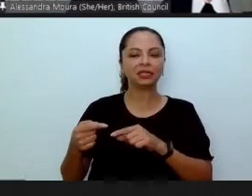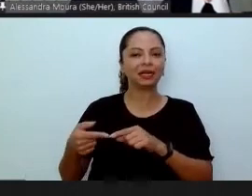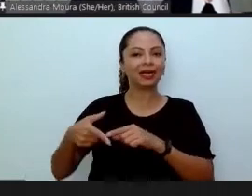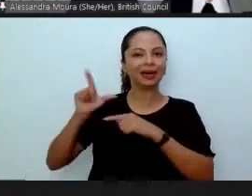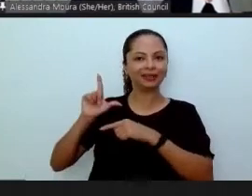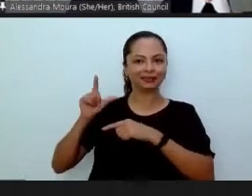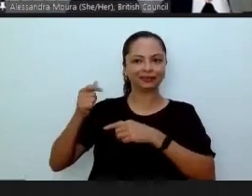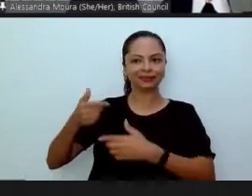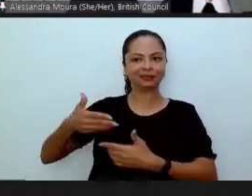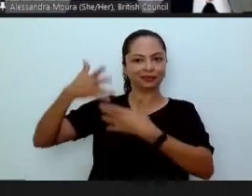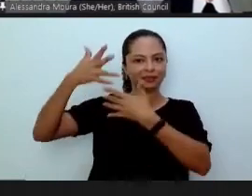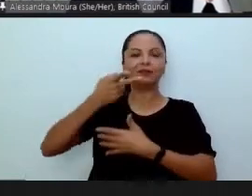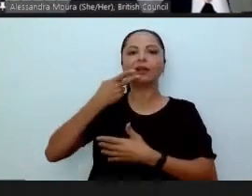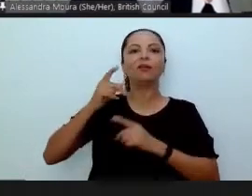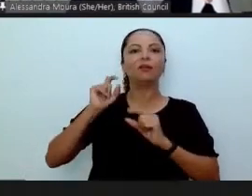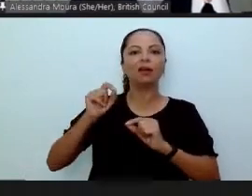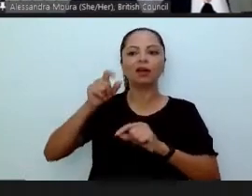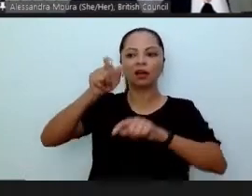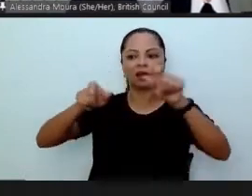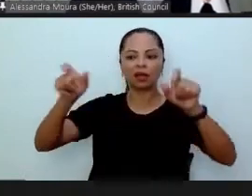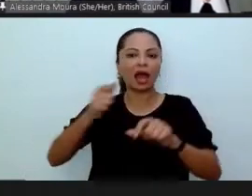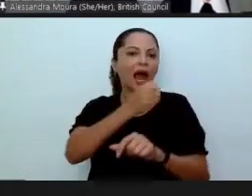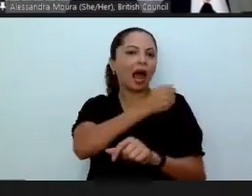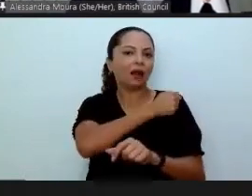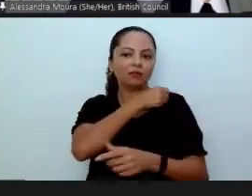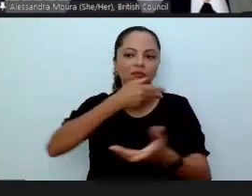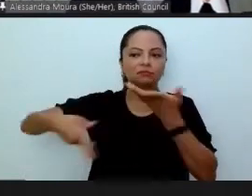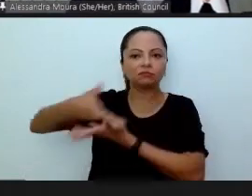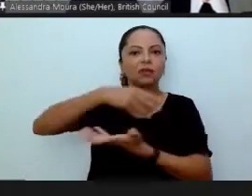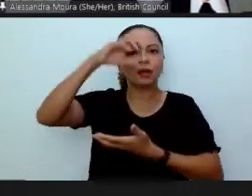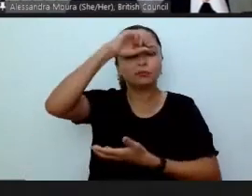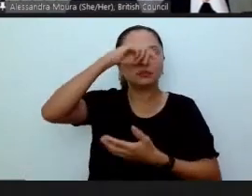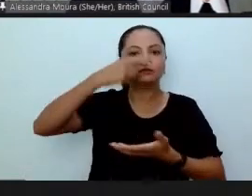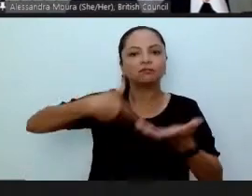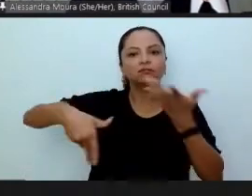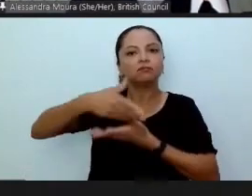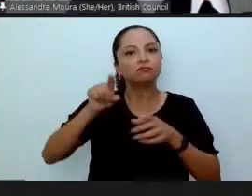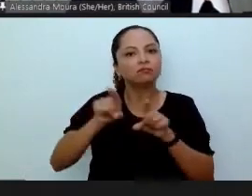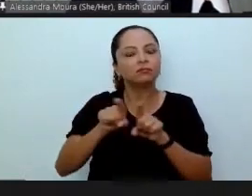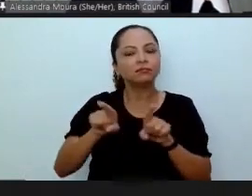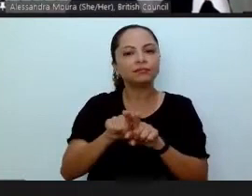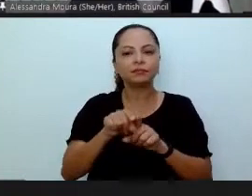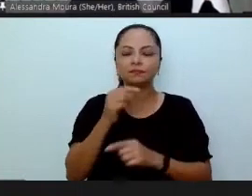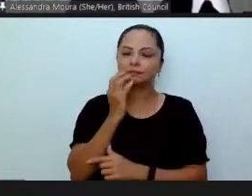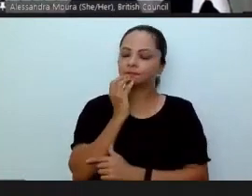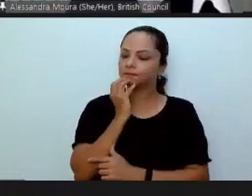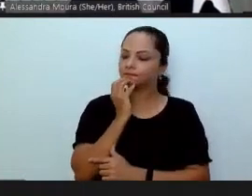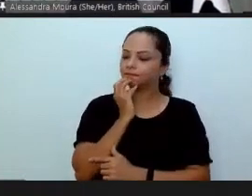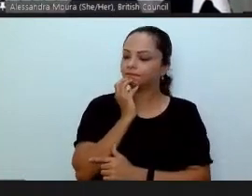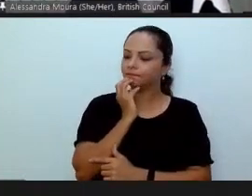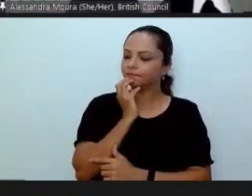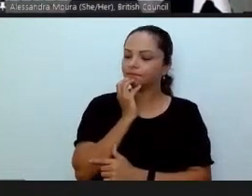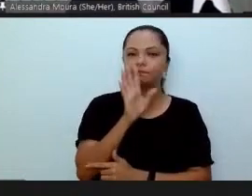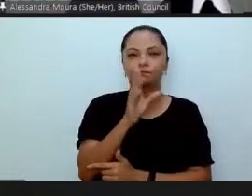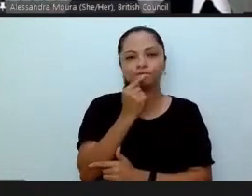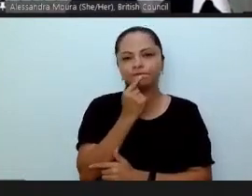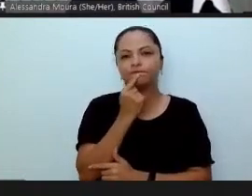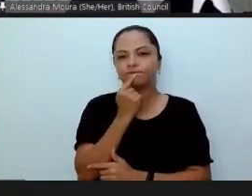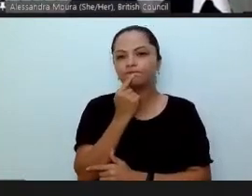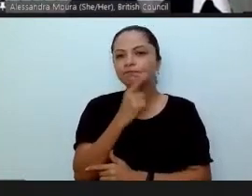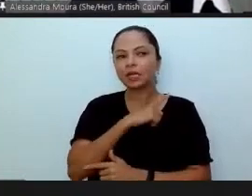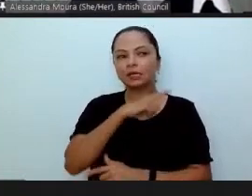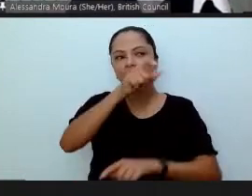shouldn't feel that. I don't think any teacher nowadays thinks that, but the idea of being open